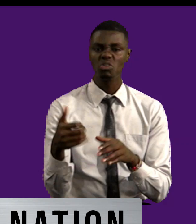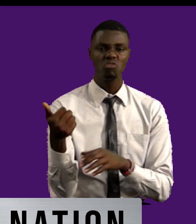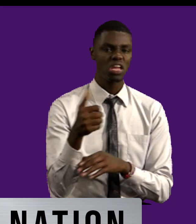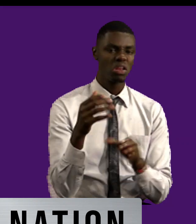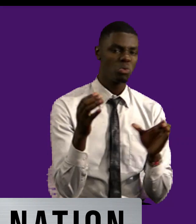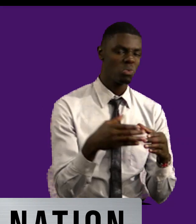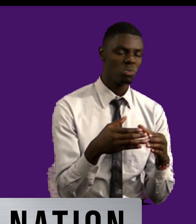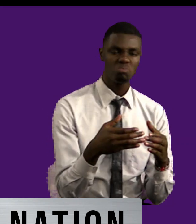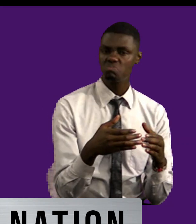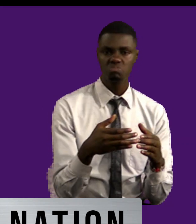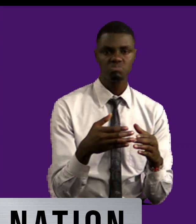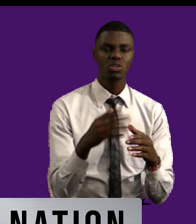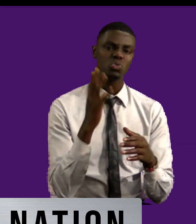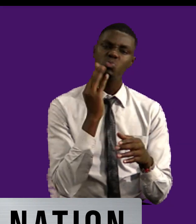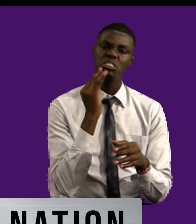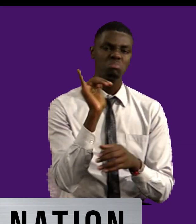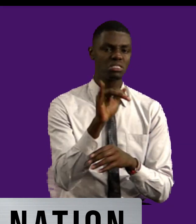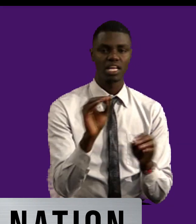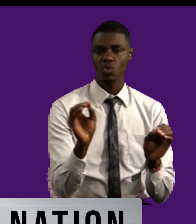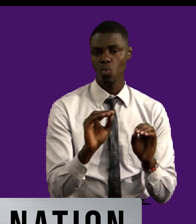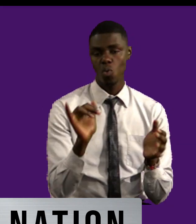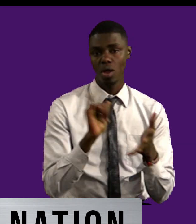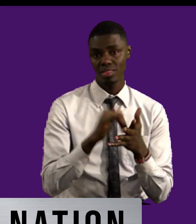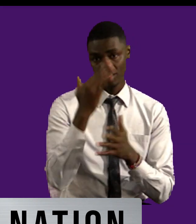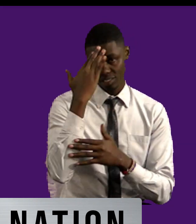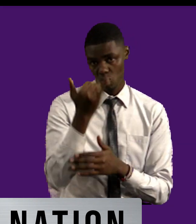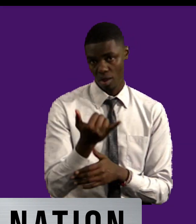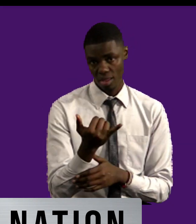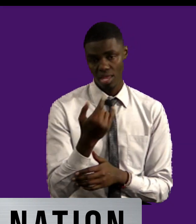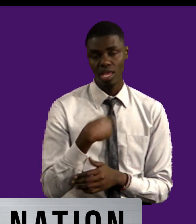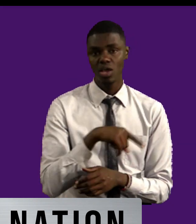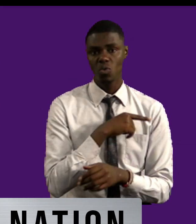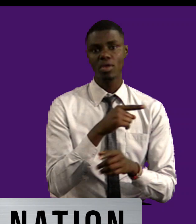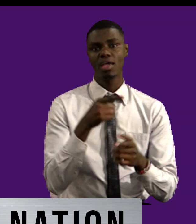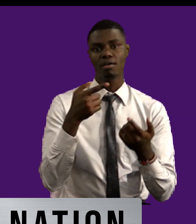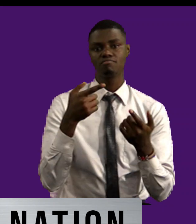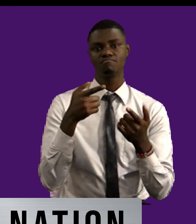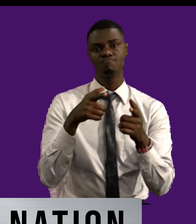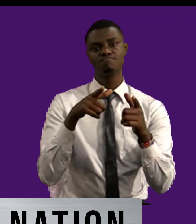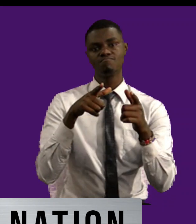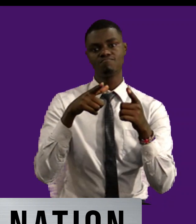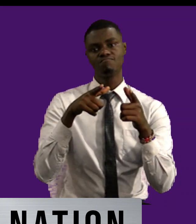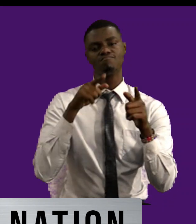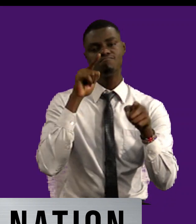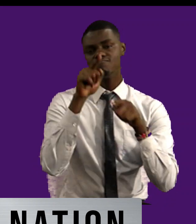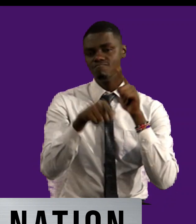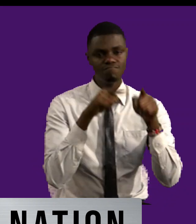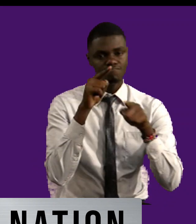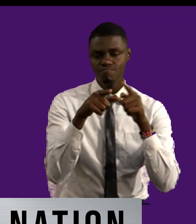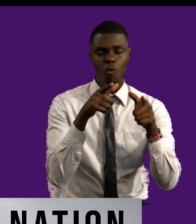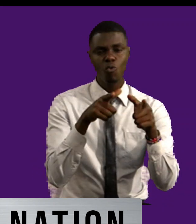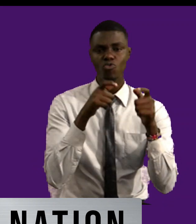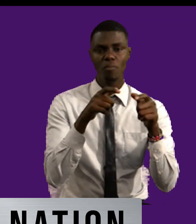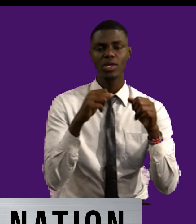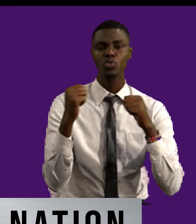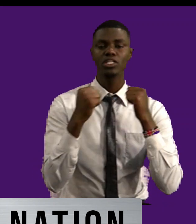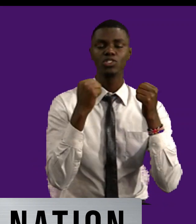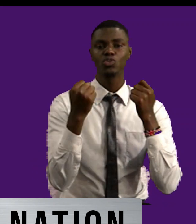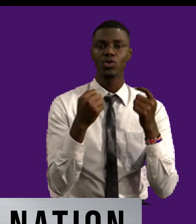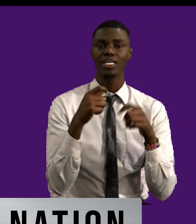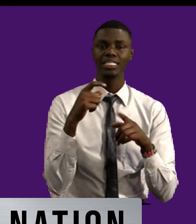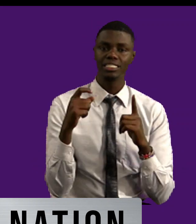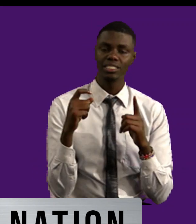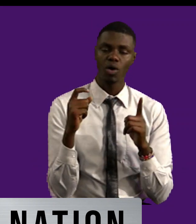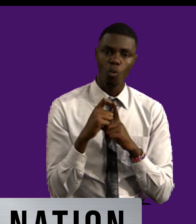group to undergo the same. That's why we are condemning with the strongest terms possible any